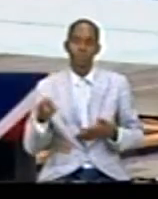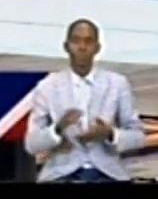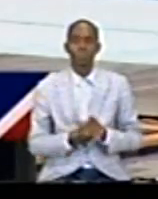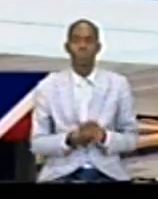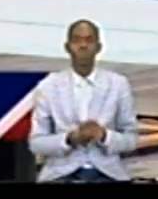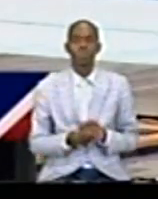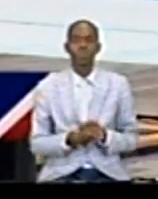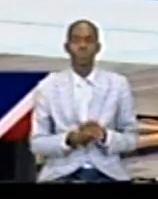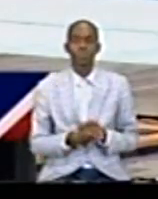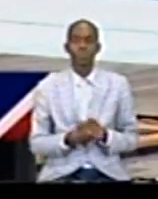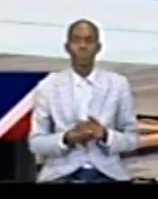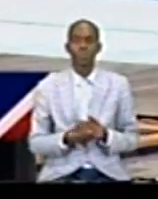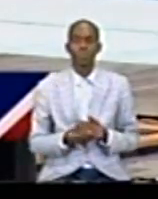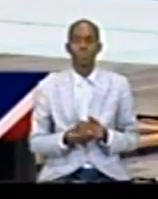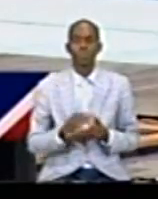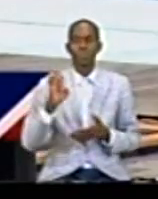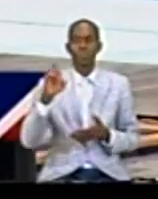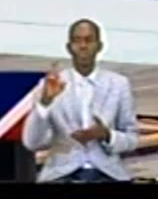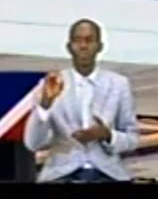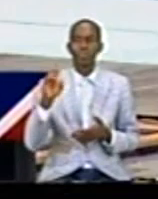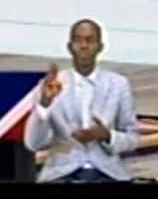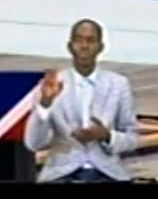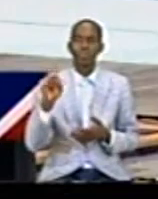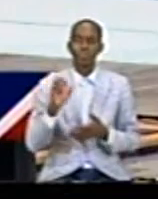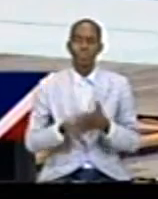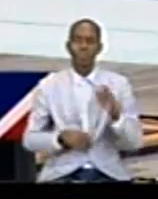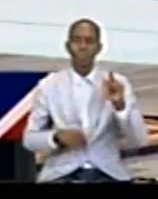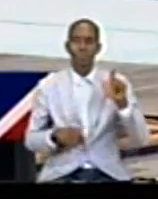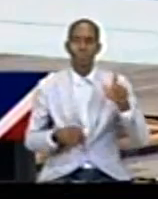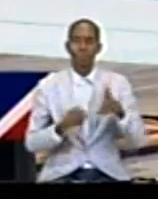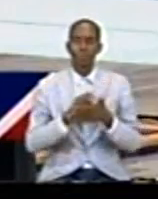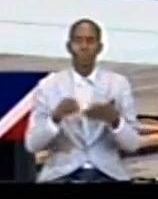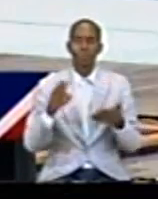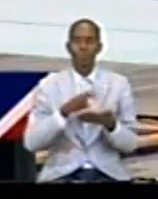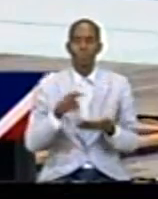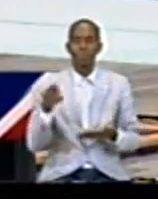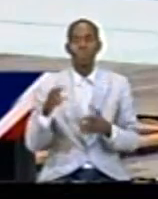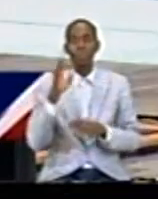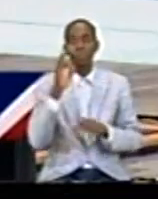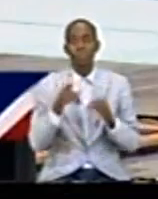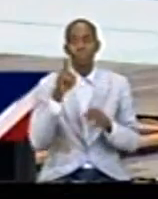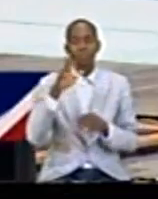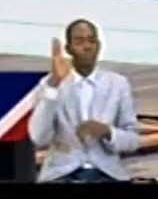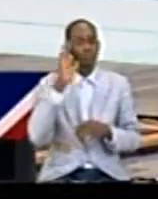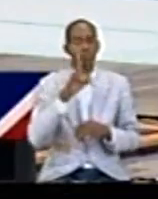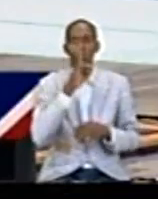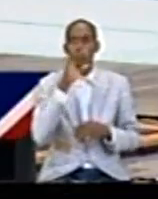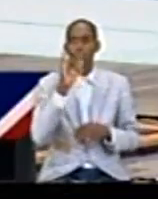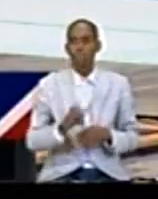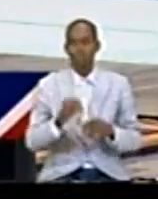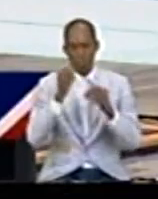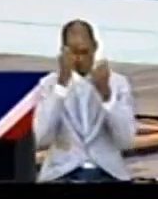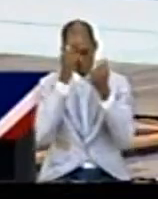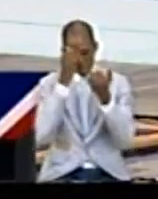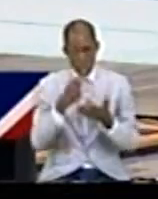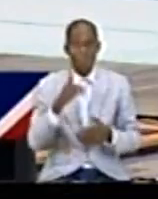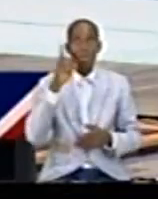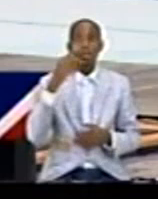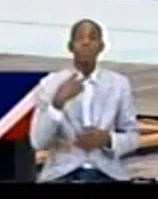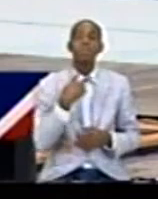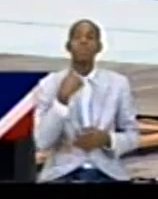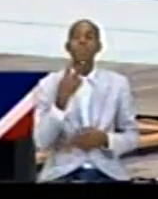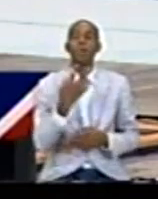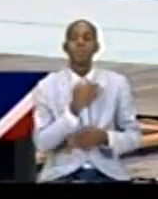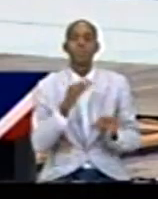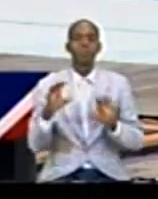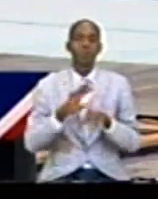22. I'm reading from verse 22. But if thou shalt indeed obey his voice and do all that